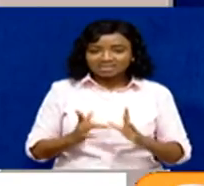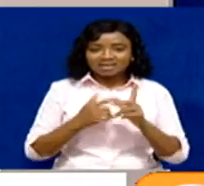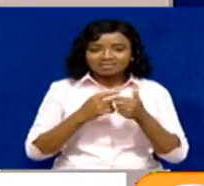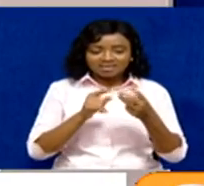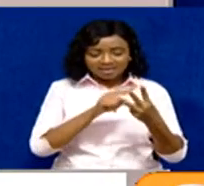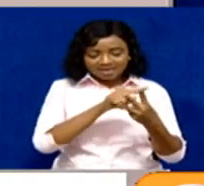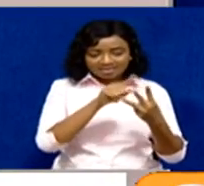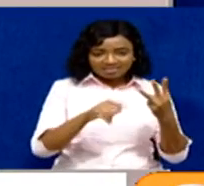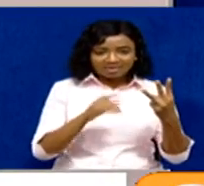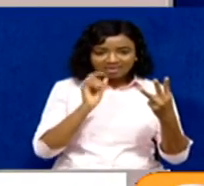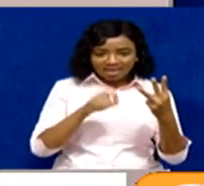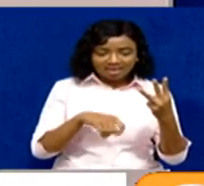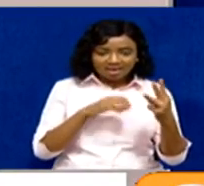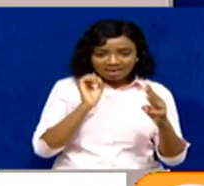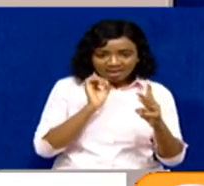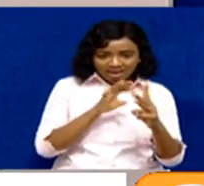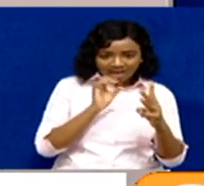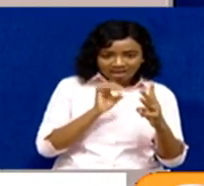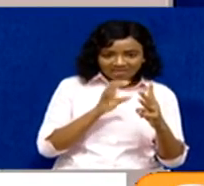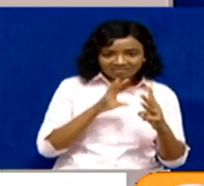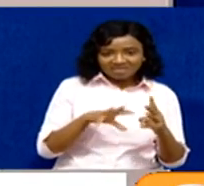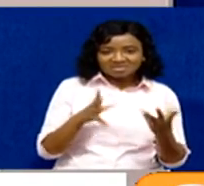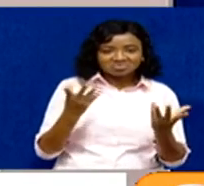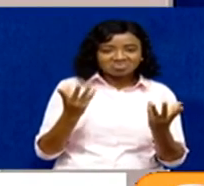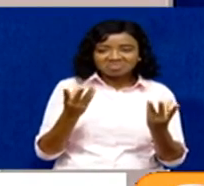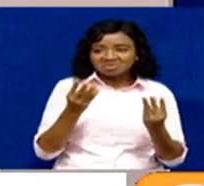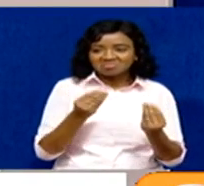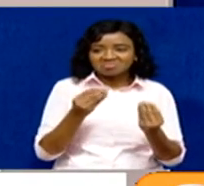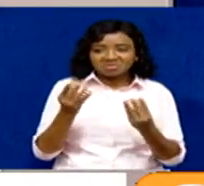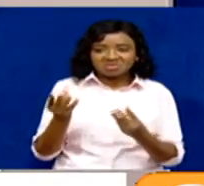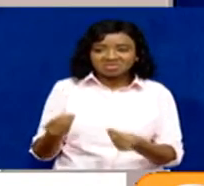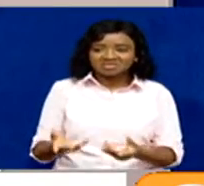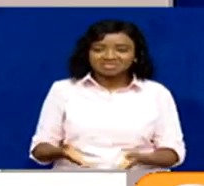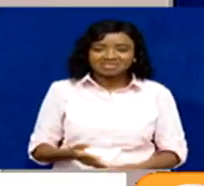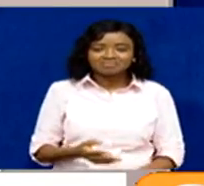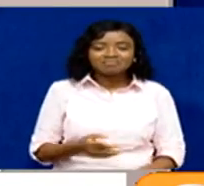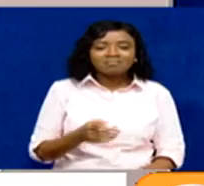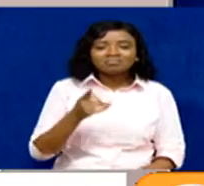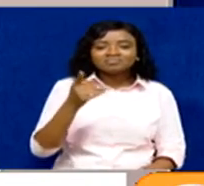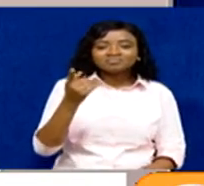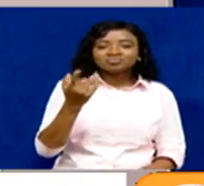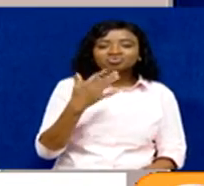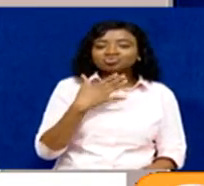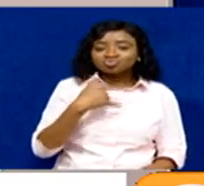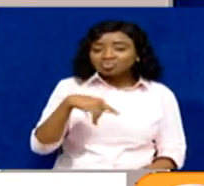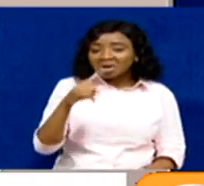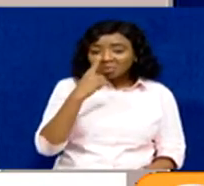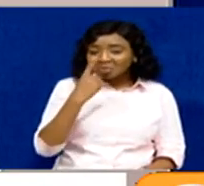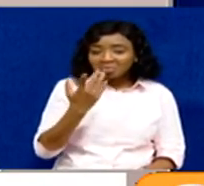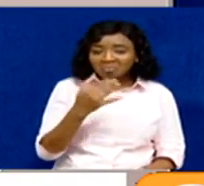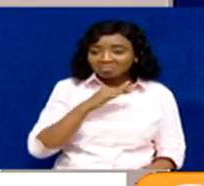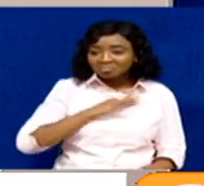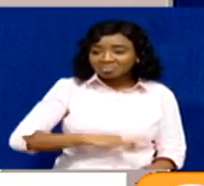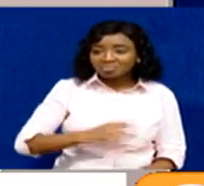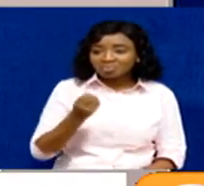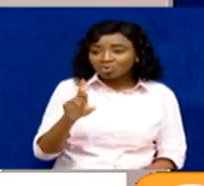three candidatures, and then it would be walkover. So what options do you have, Prof? Are you going home?